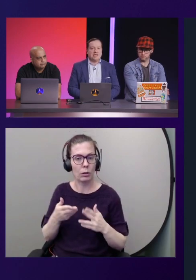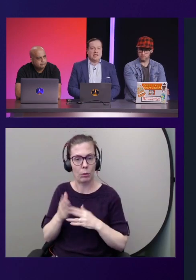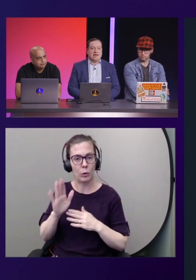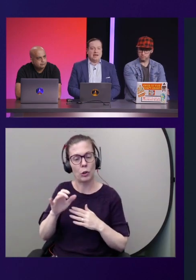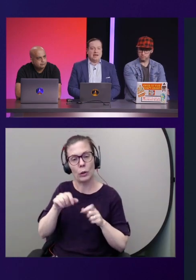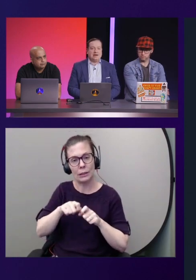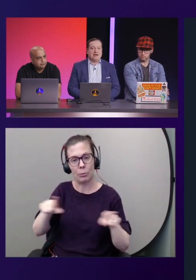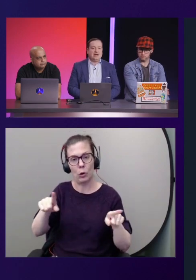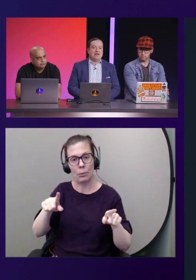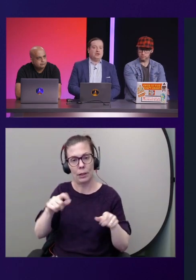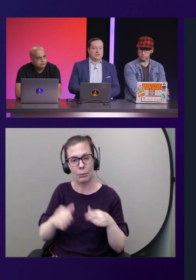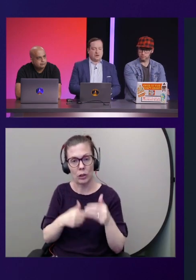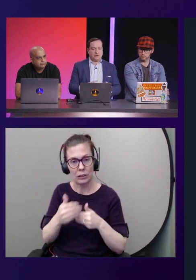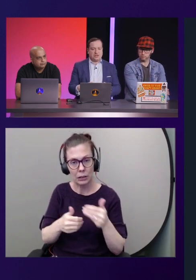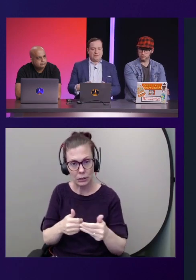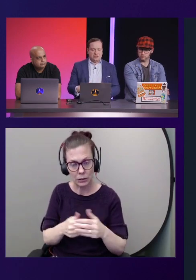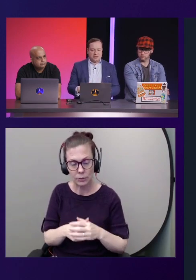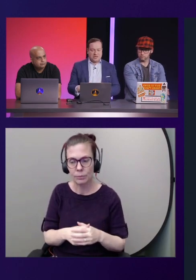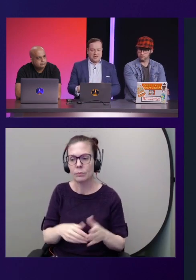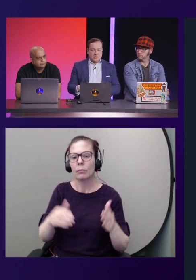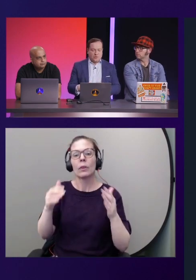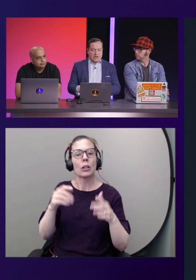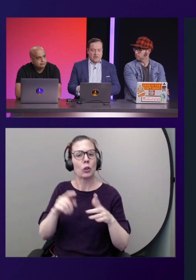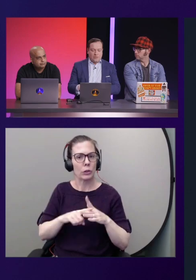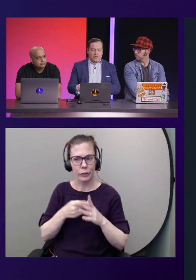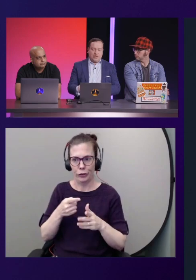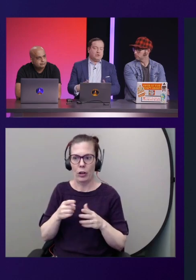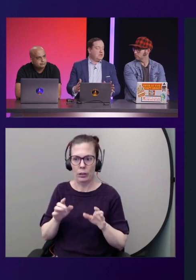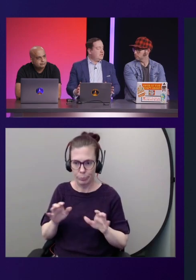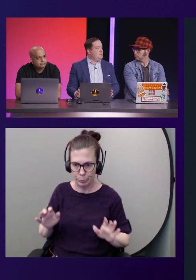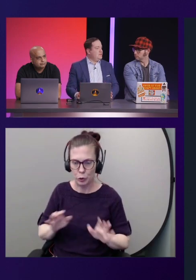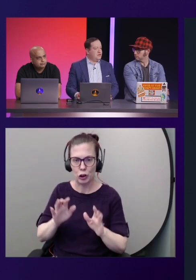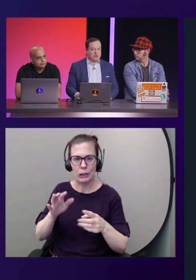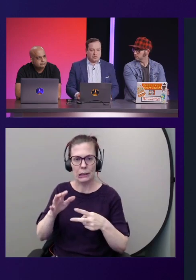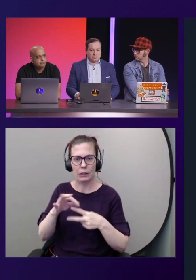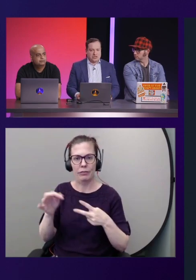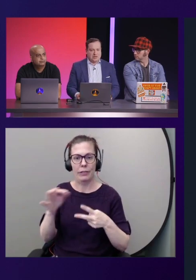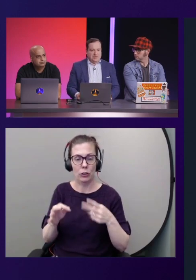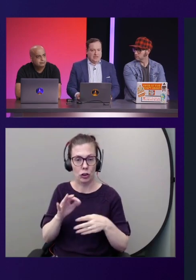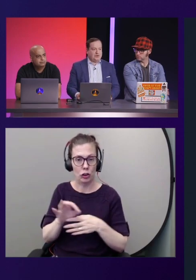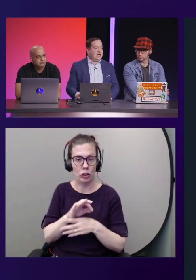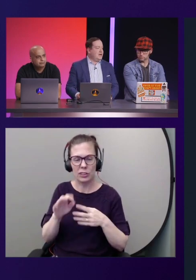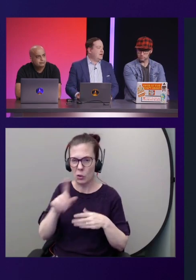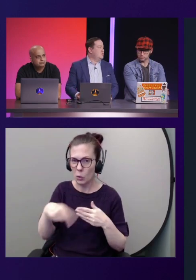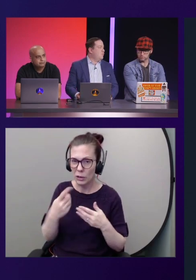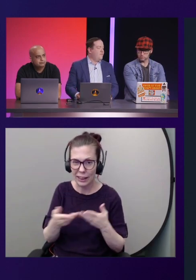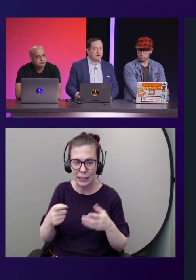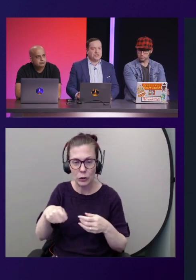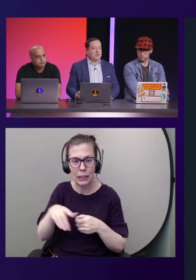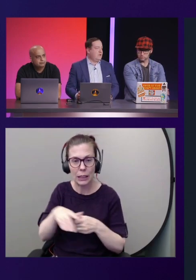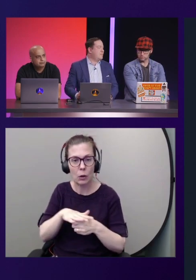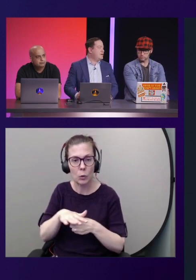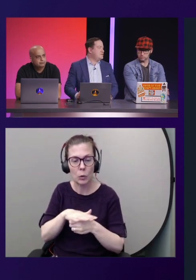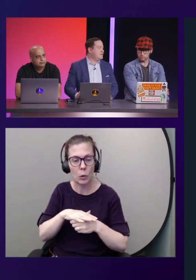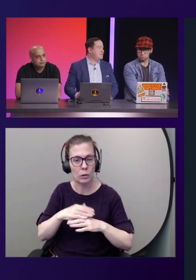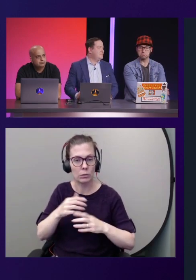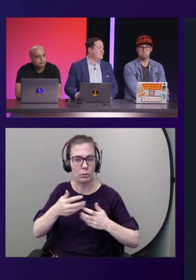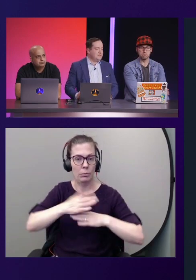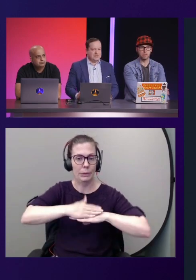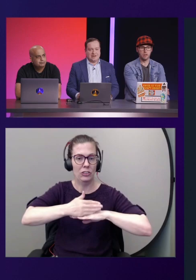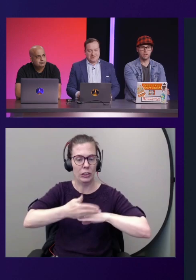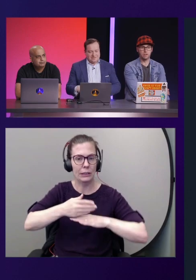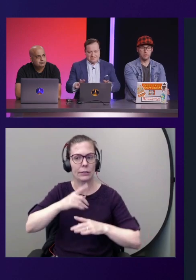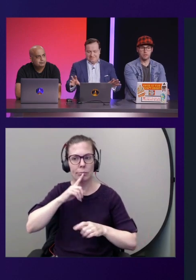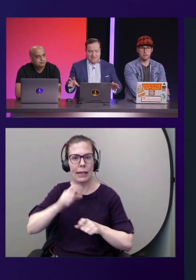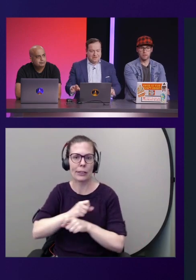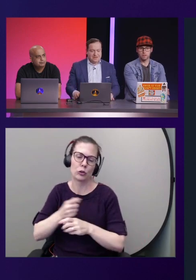process. And you can start pushing features with the only thing that you need on your local machine being an actual functioning web browser.